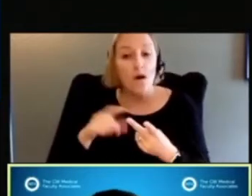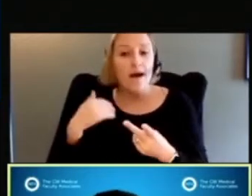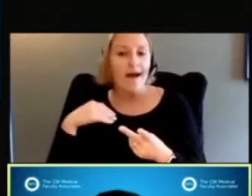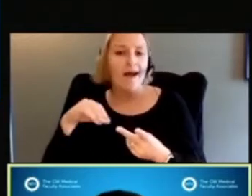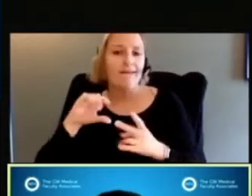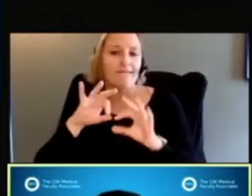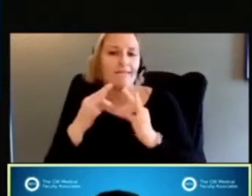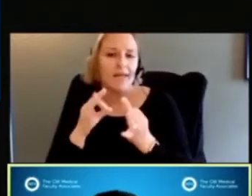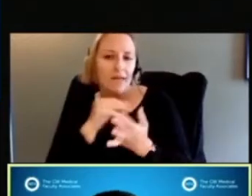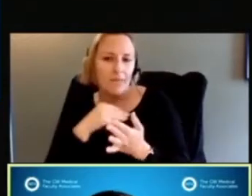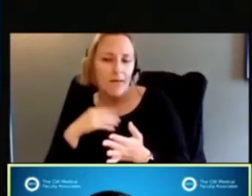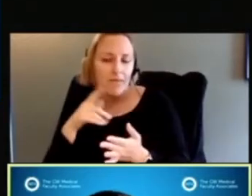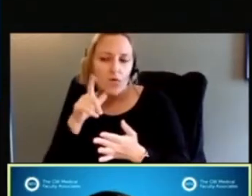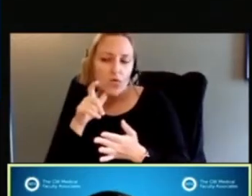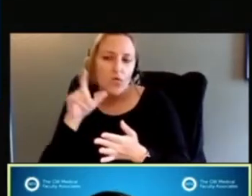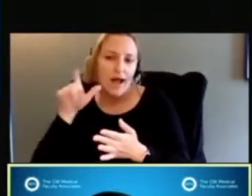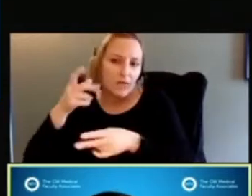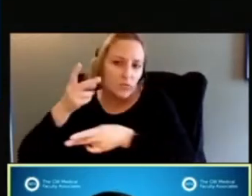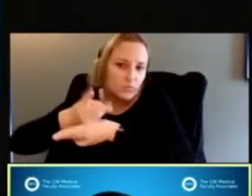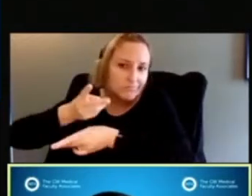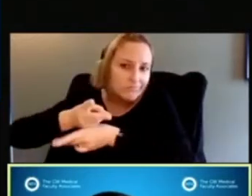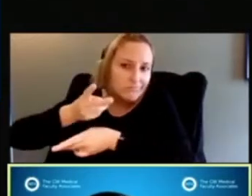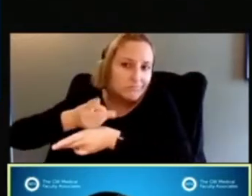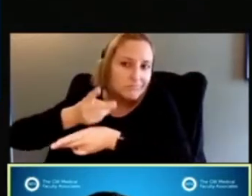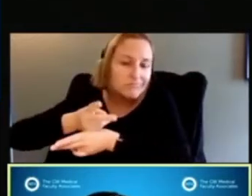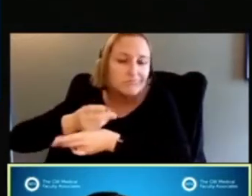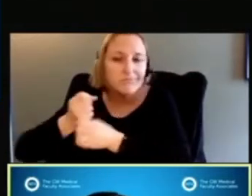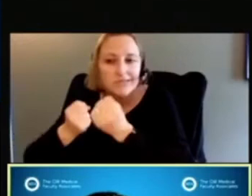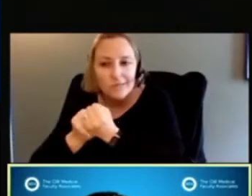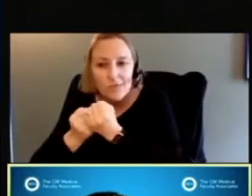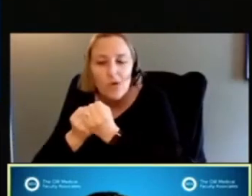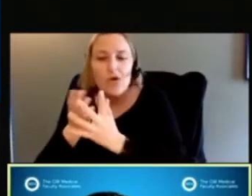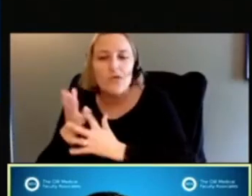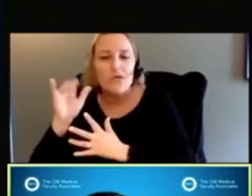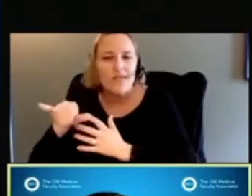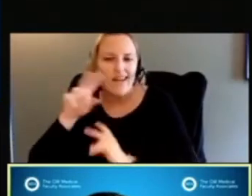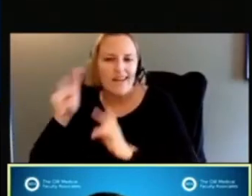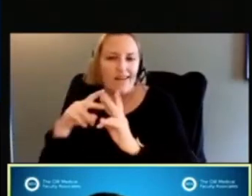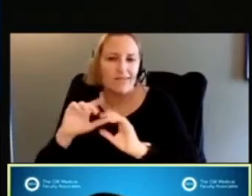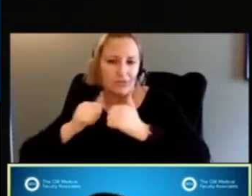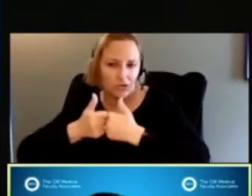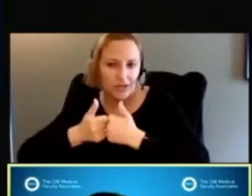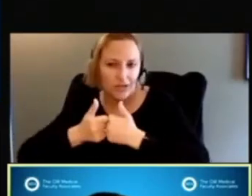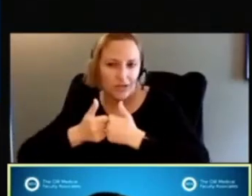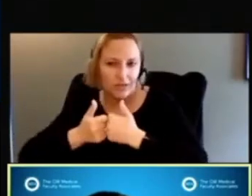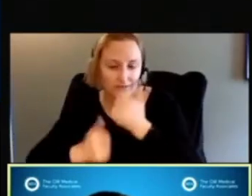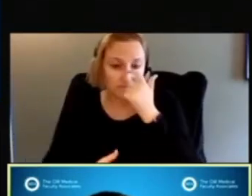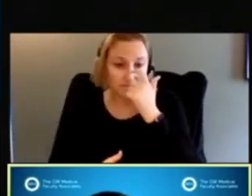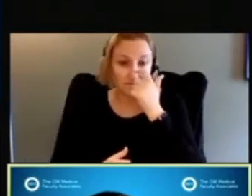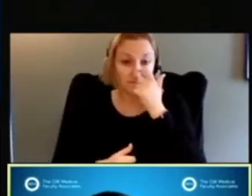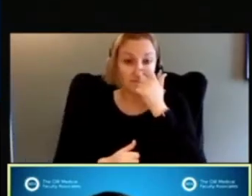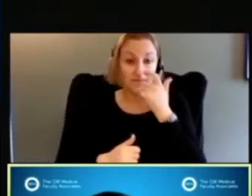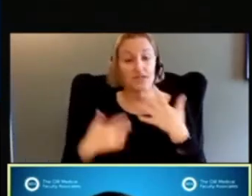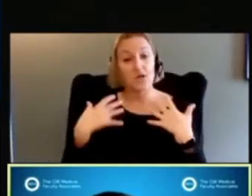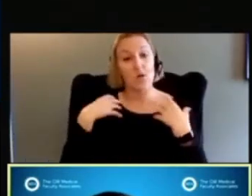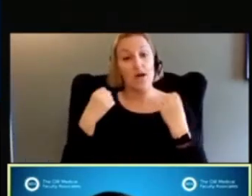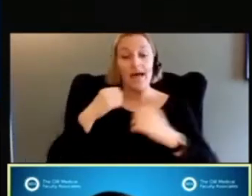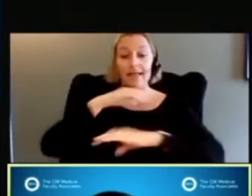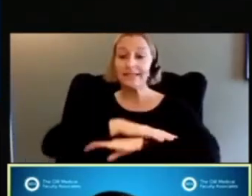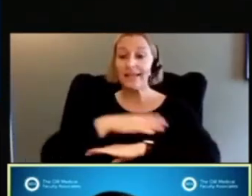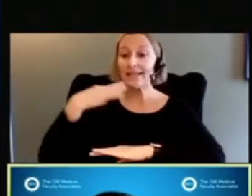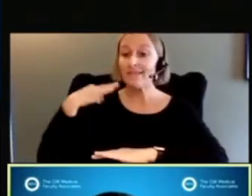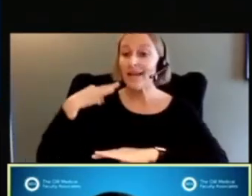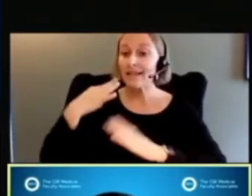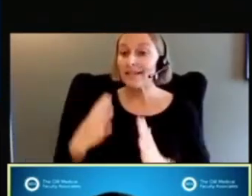that they cared for and that they had to support through that same type of challenge. And so health desk volunteers